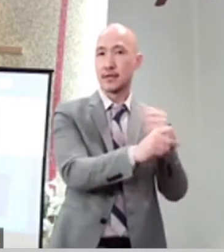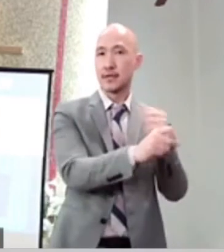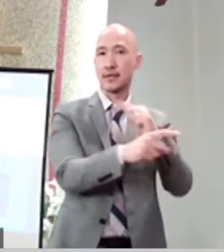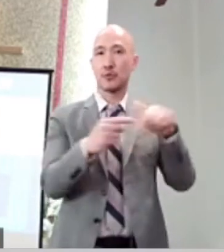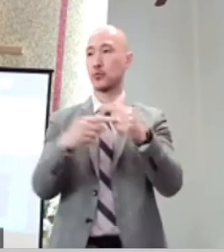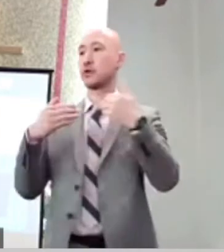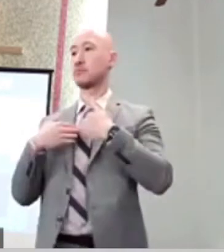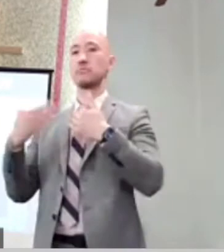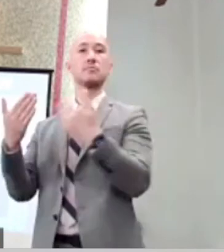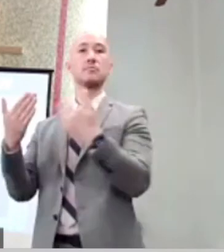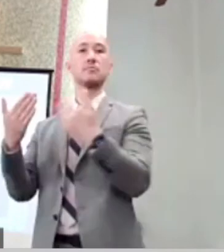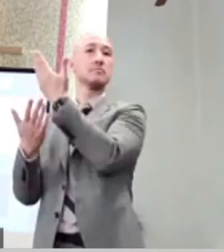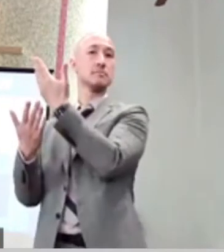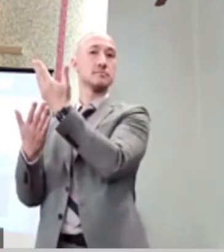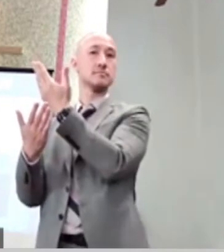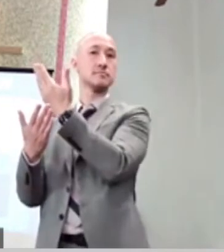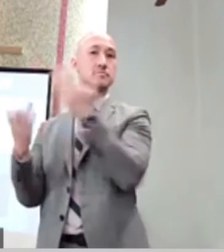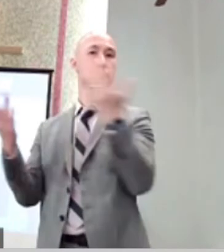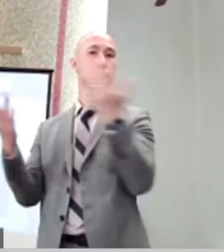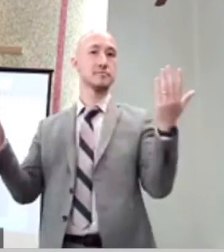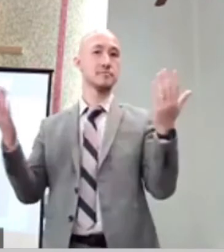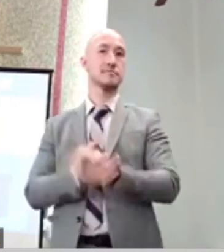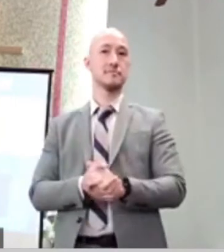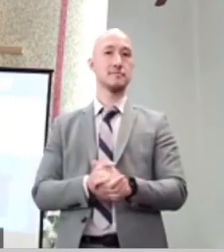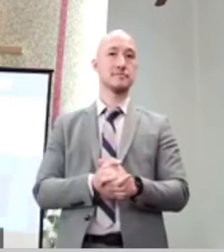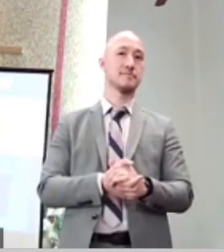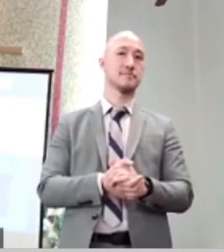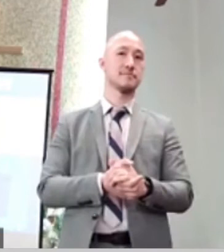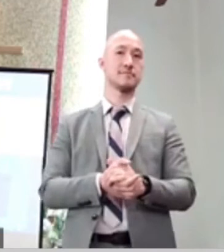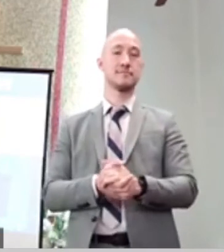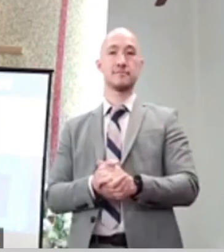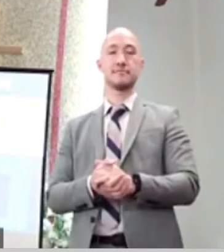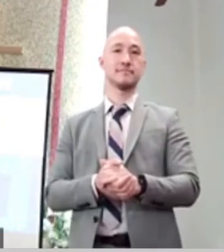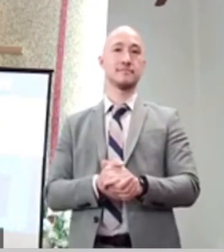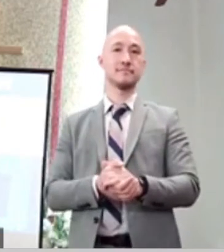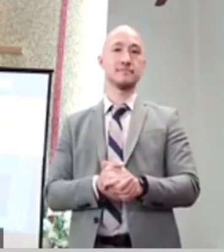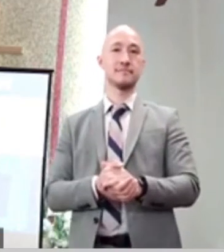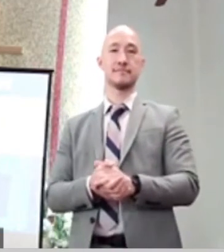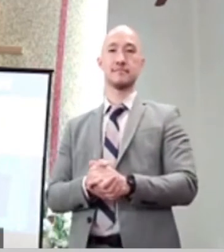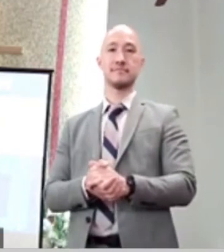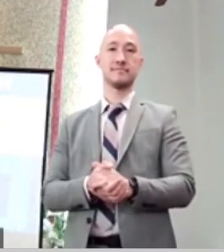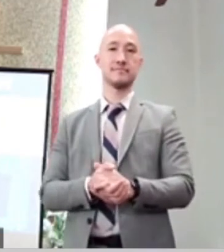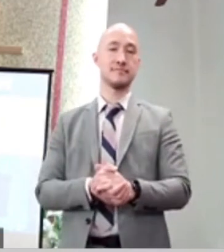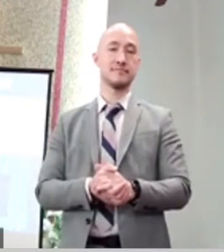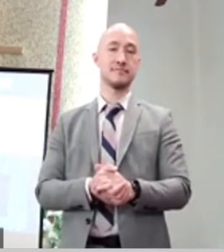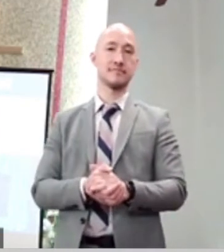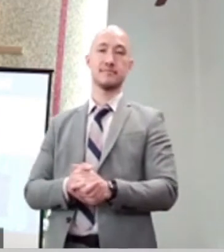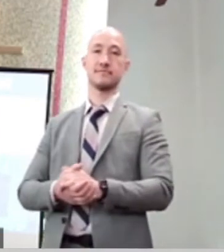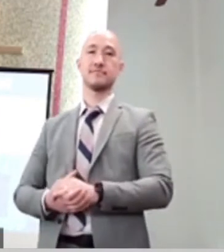new jeans that are, you know, ripped. So, go figure, right?